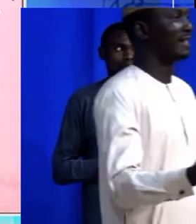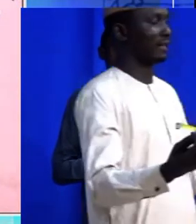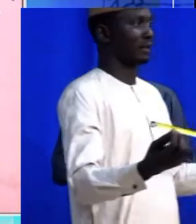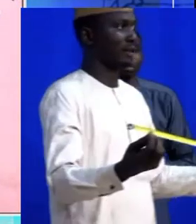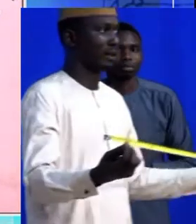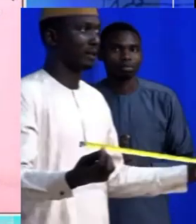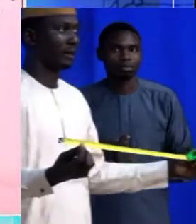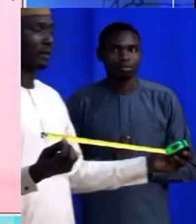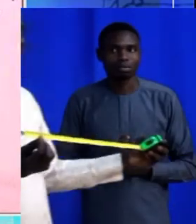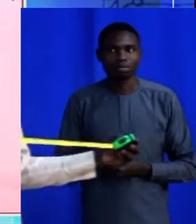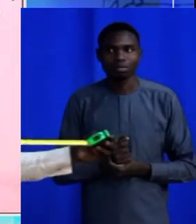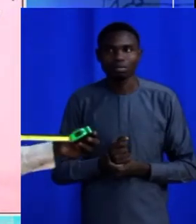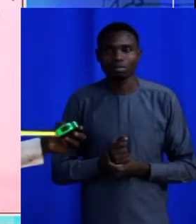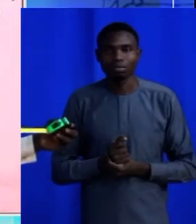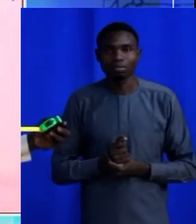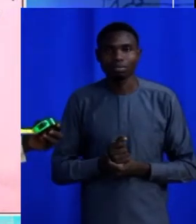of